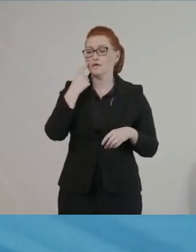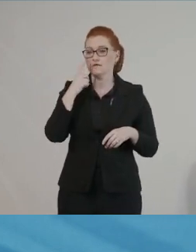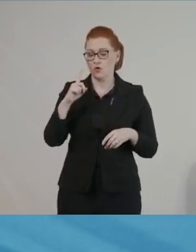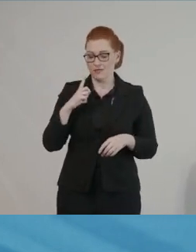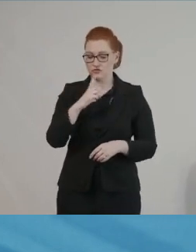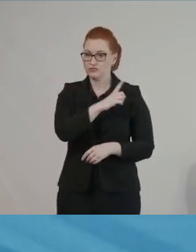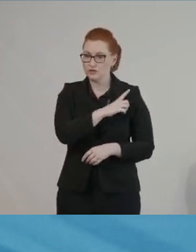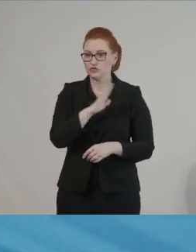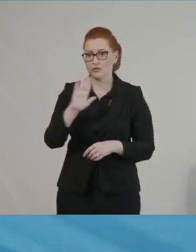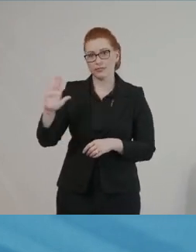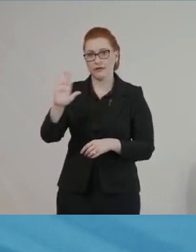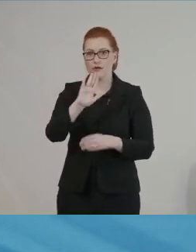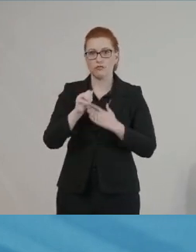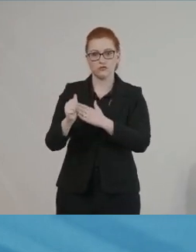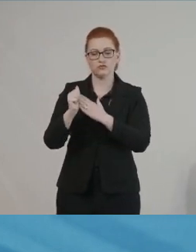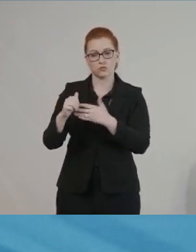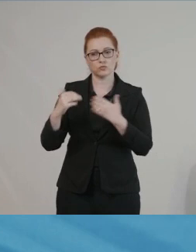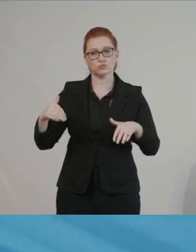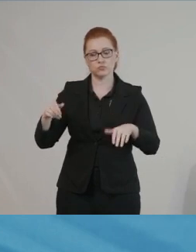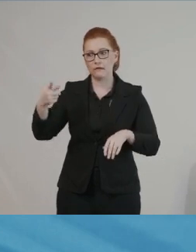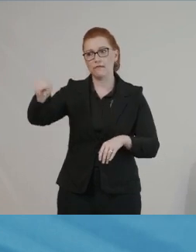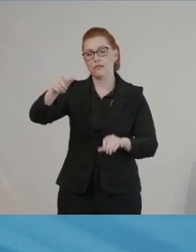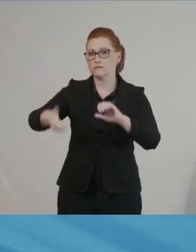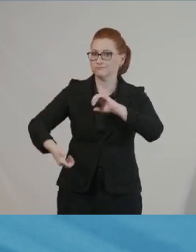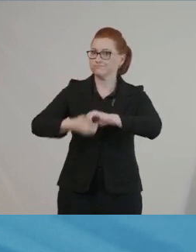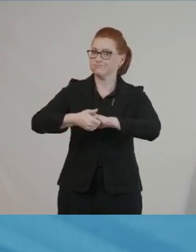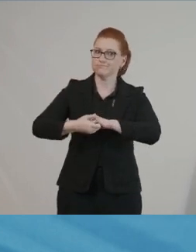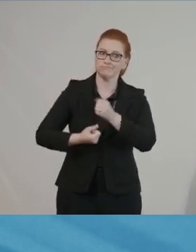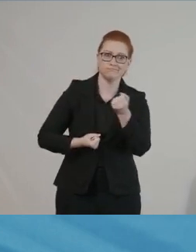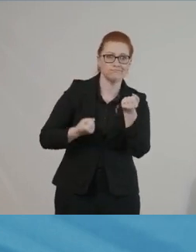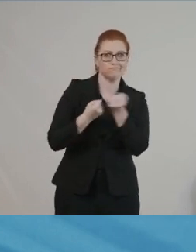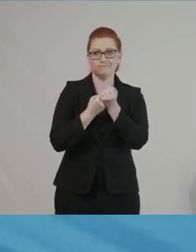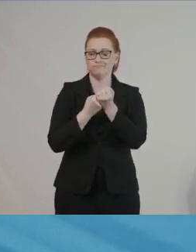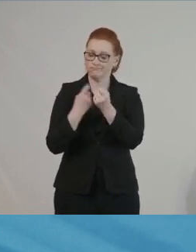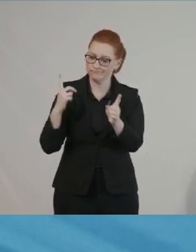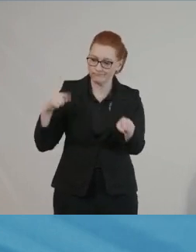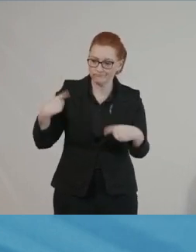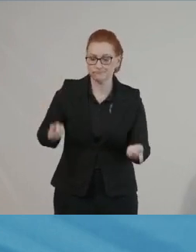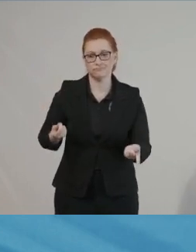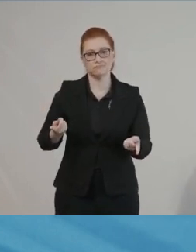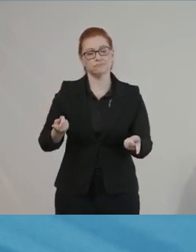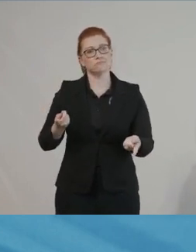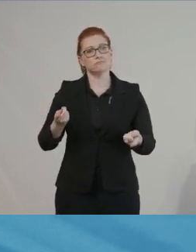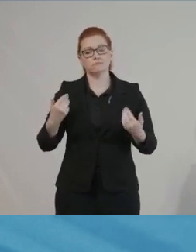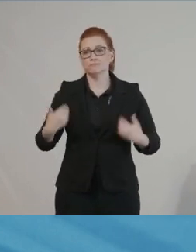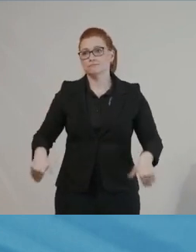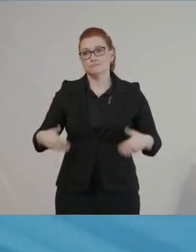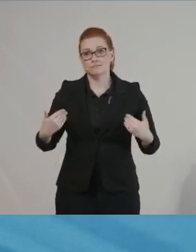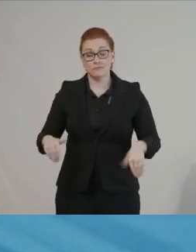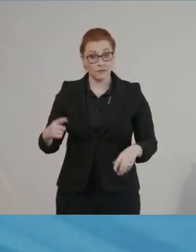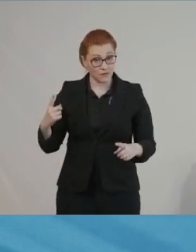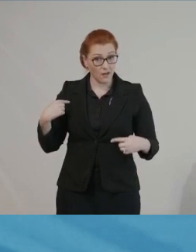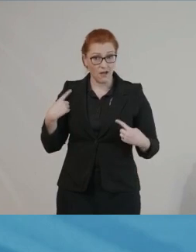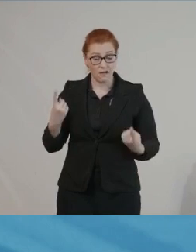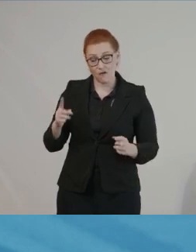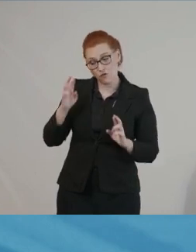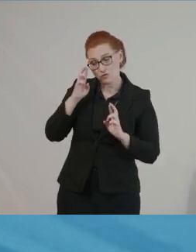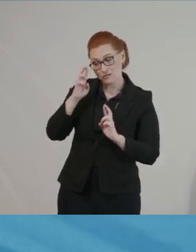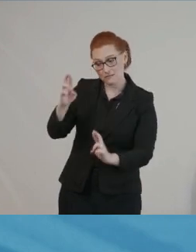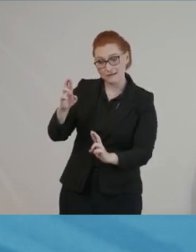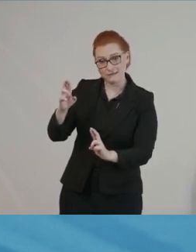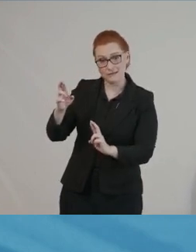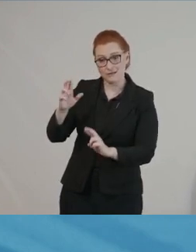partners in this, in being supportive. I've always respected the legislature as a co-equal